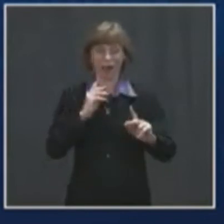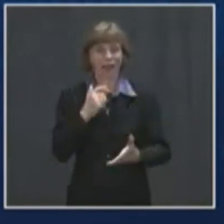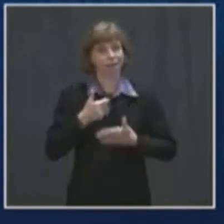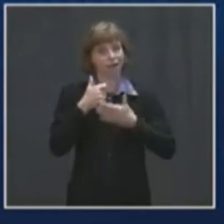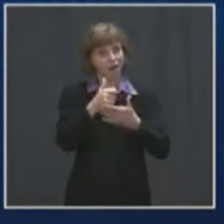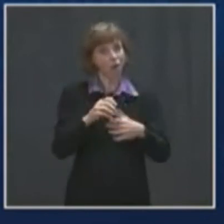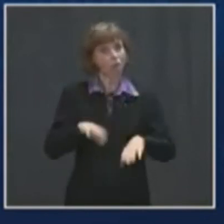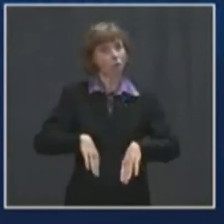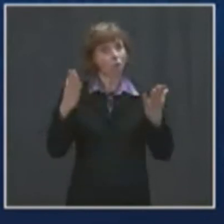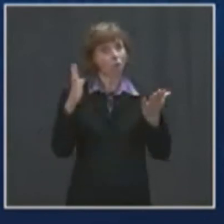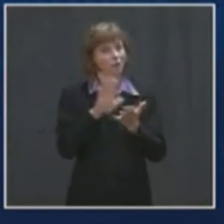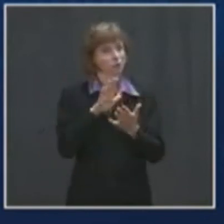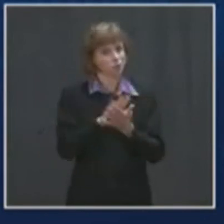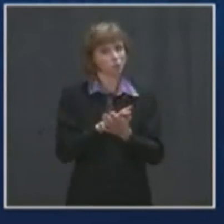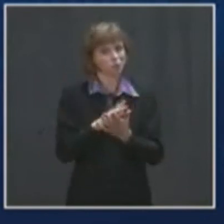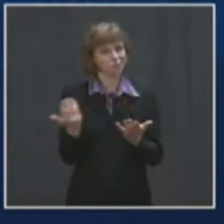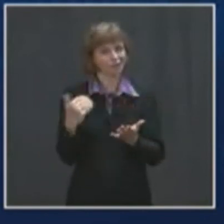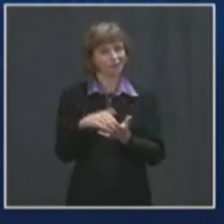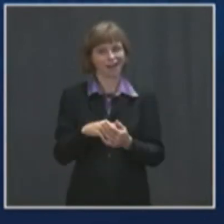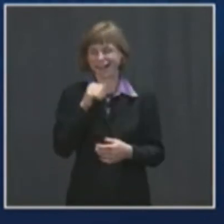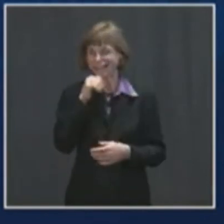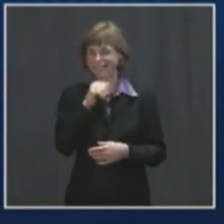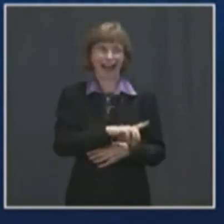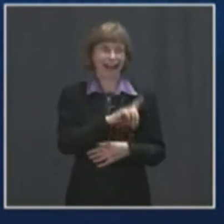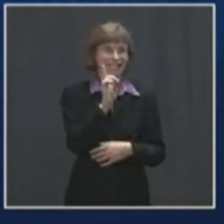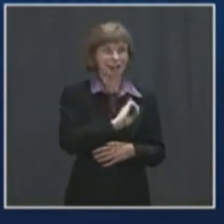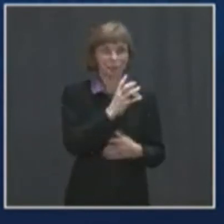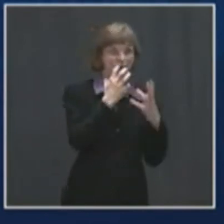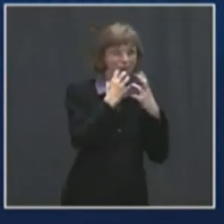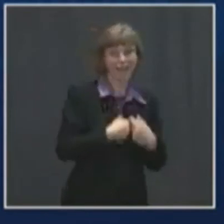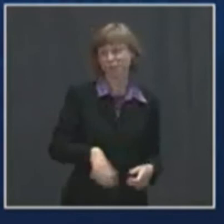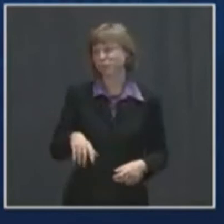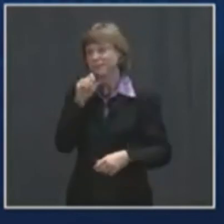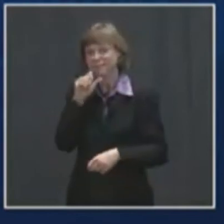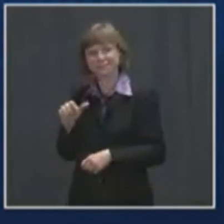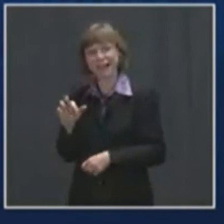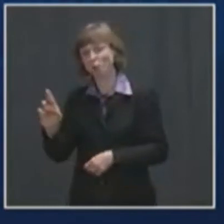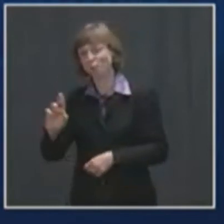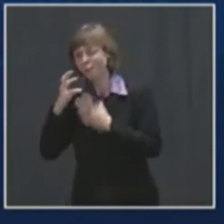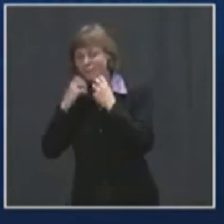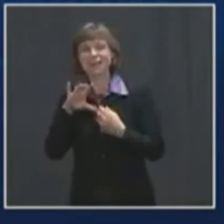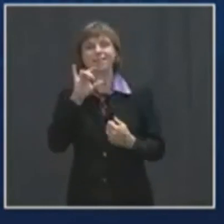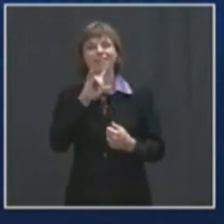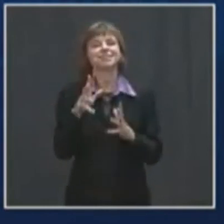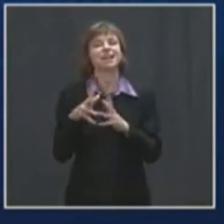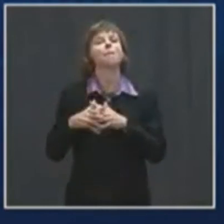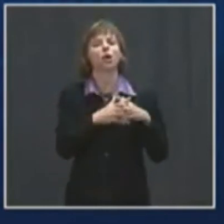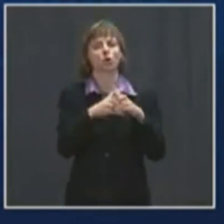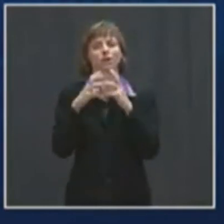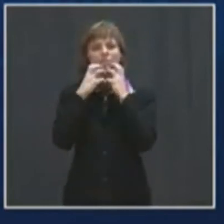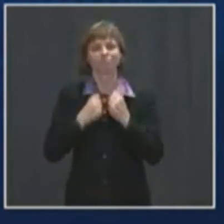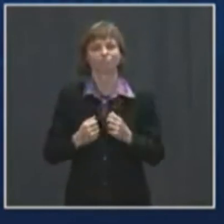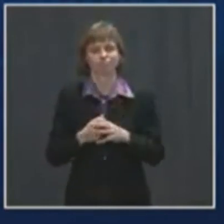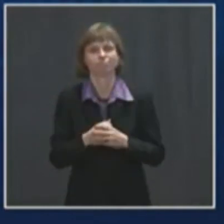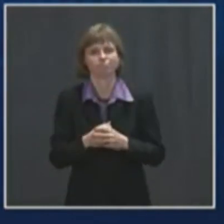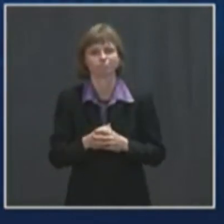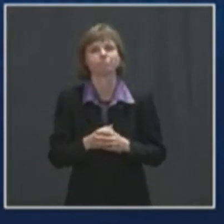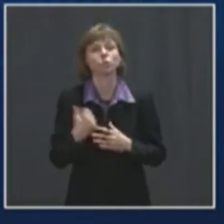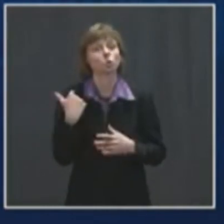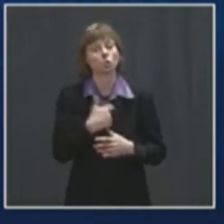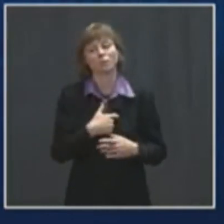not Democratic ideals. They're not Republican ideals. They are American ideals. So we still keep the door